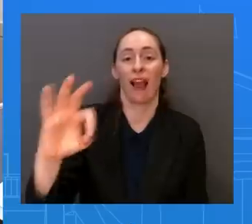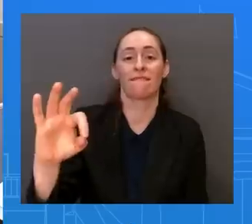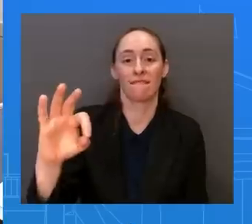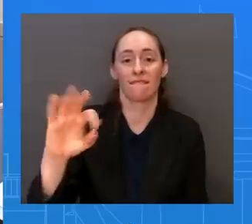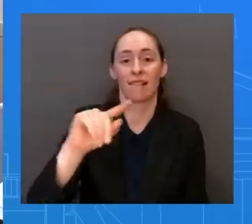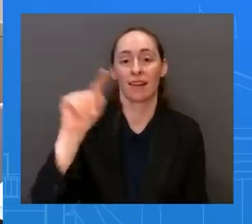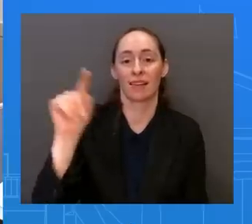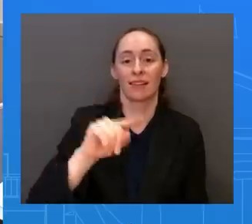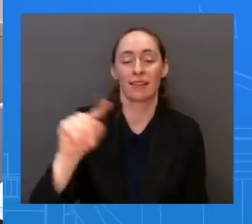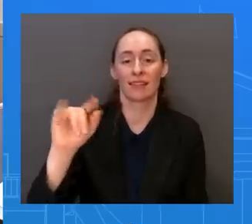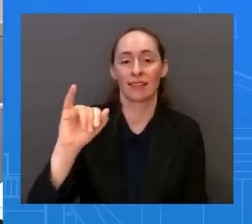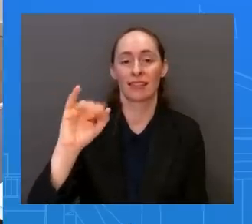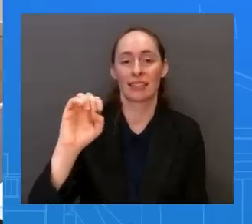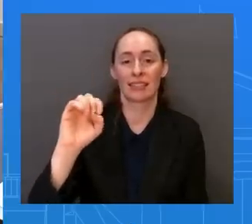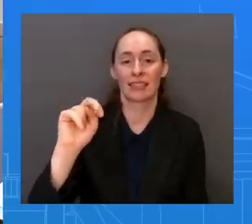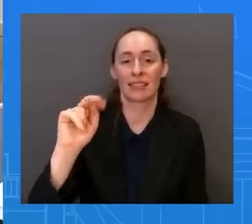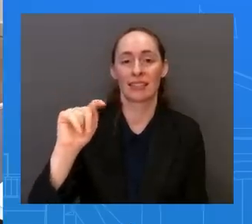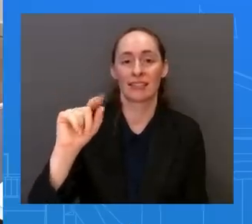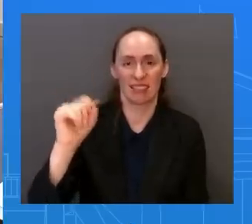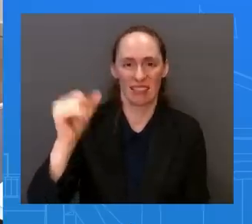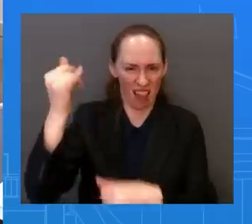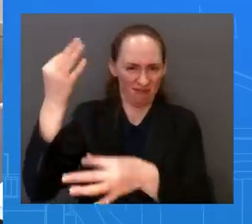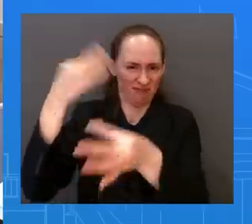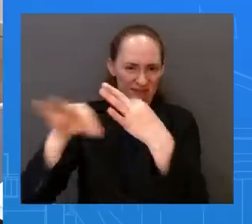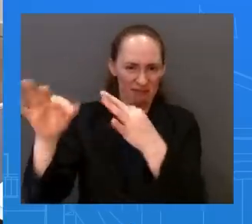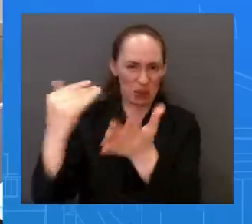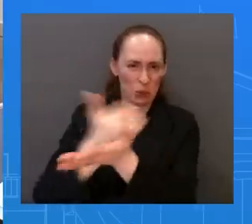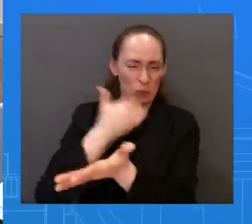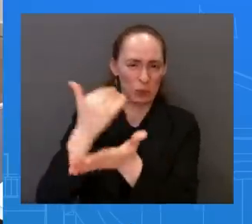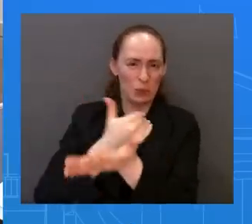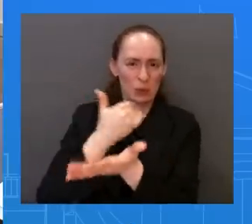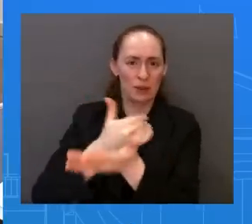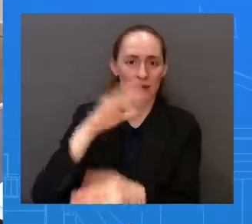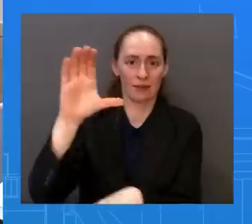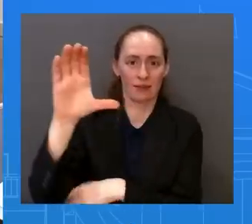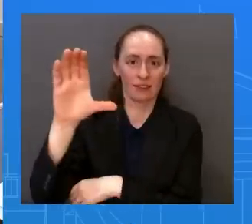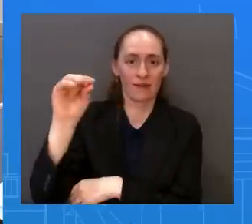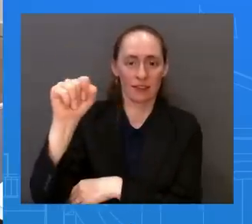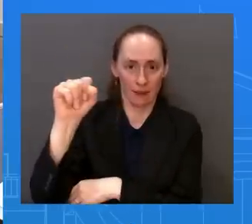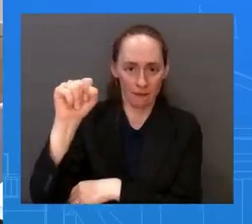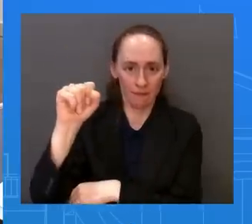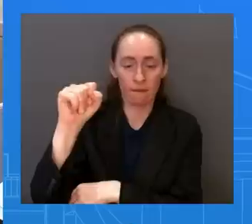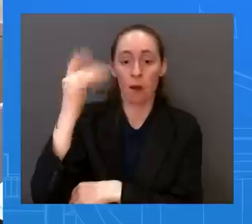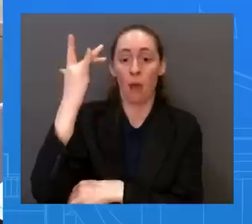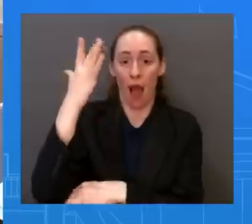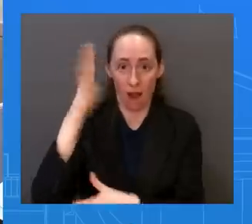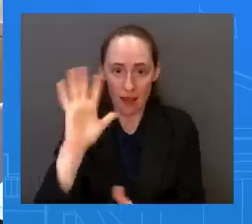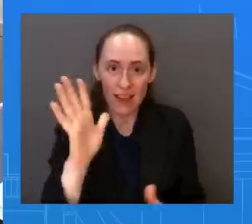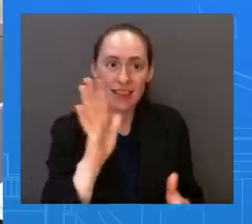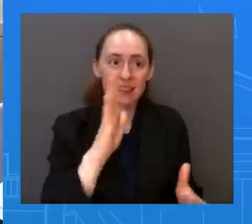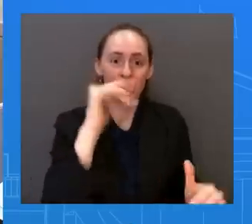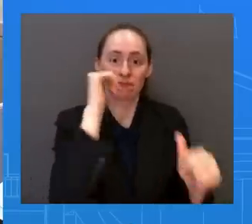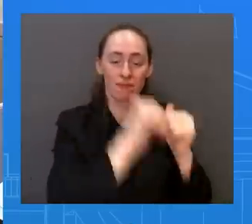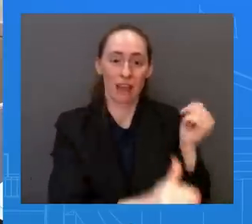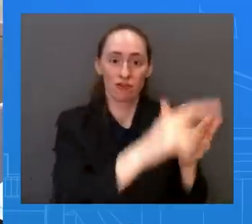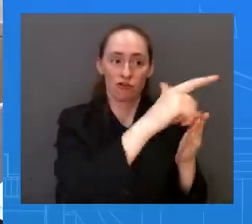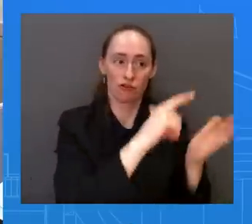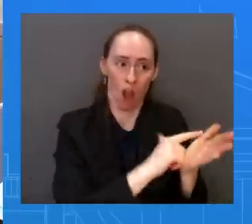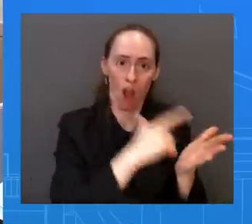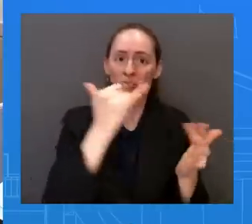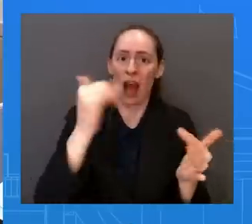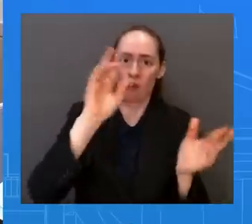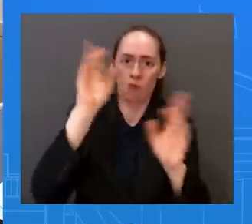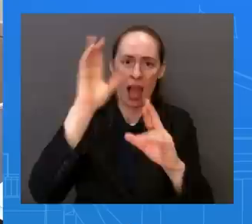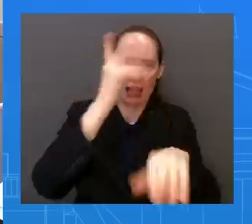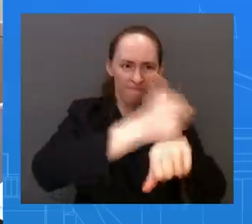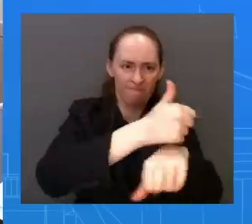the pieces of legislation that were signed into law. So I wonder if you could give us a timeline